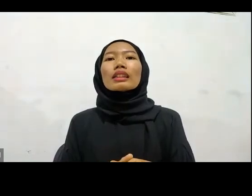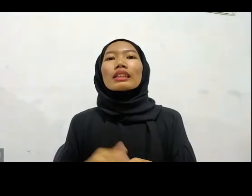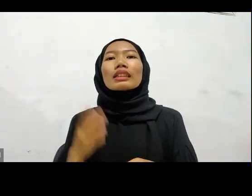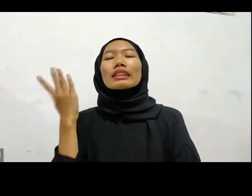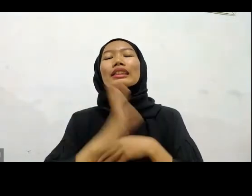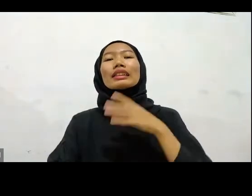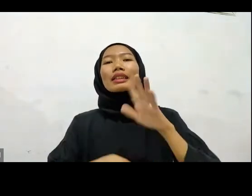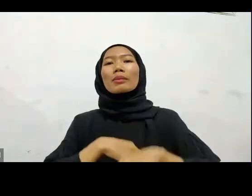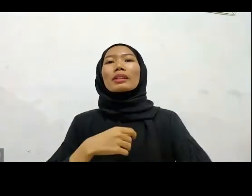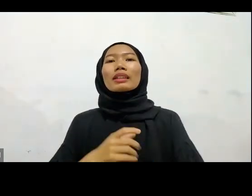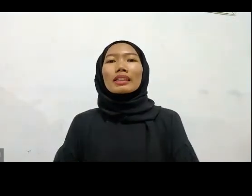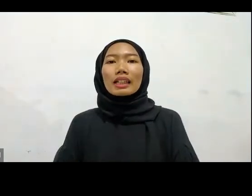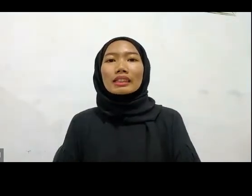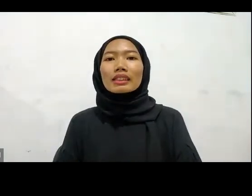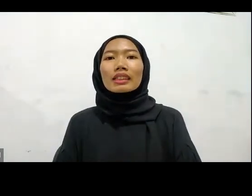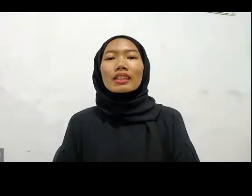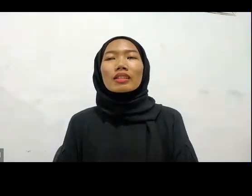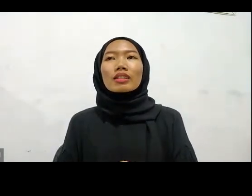certain example